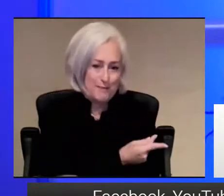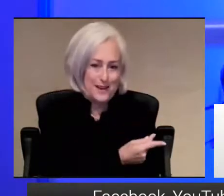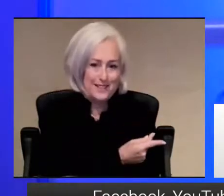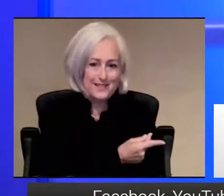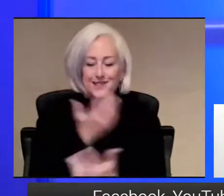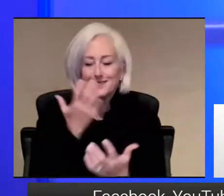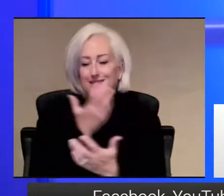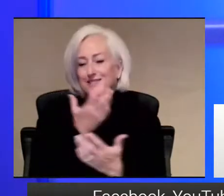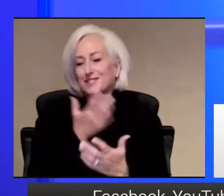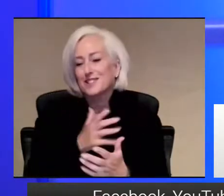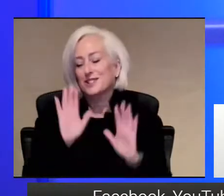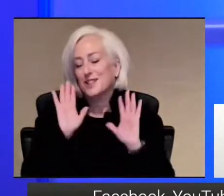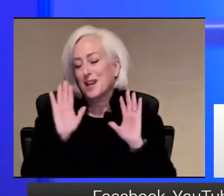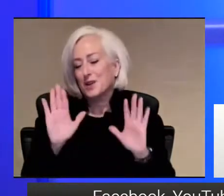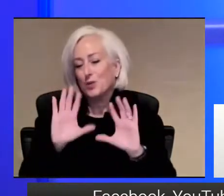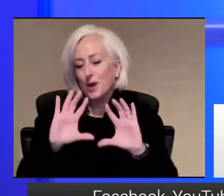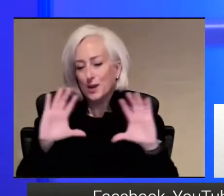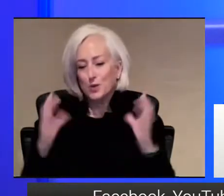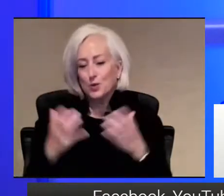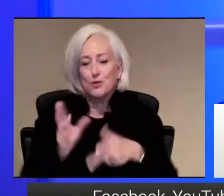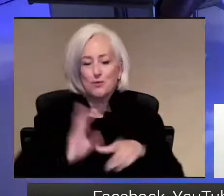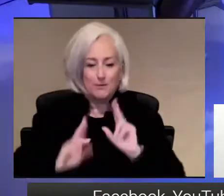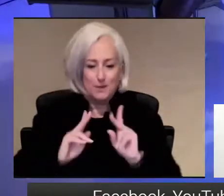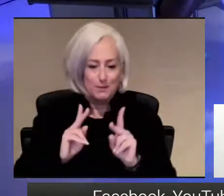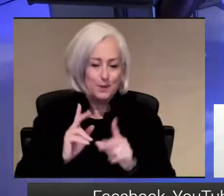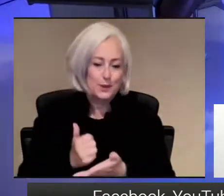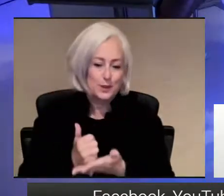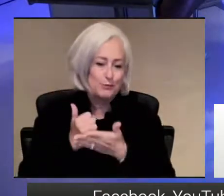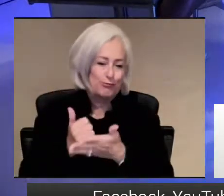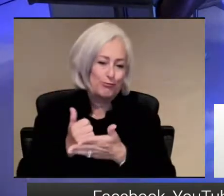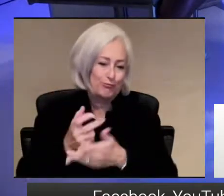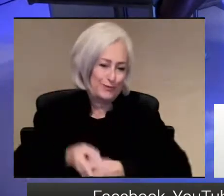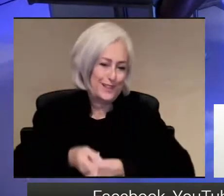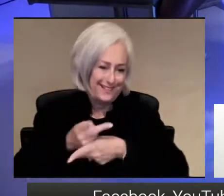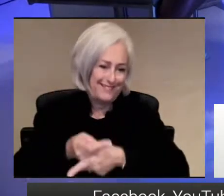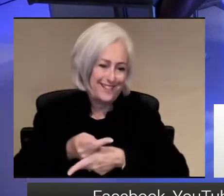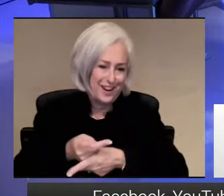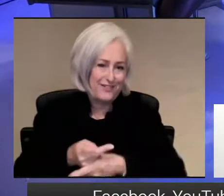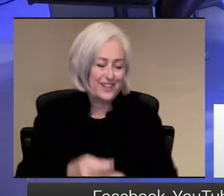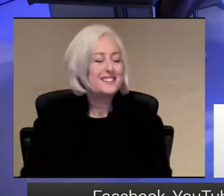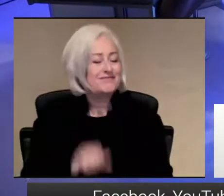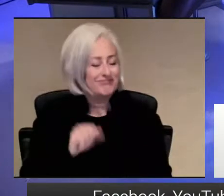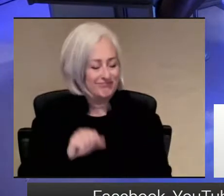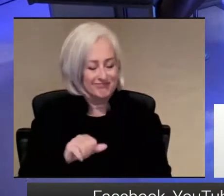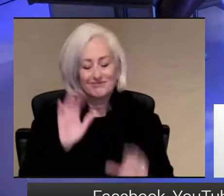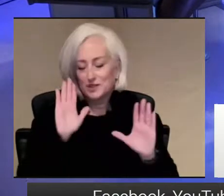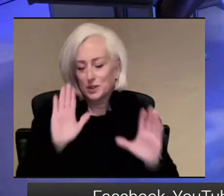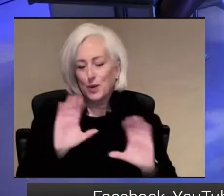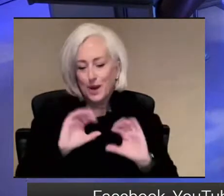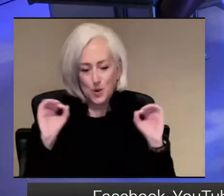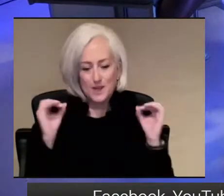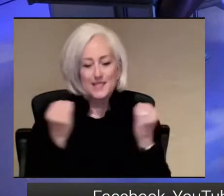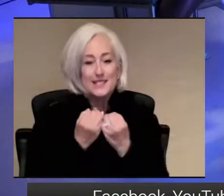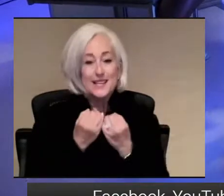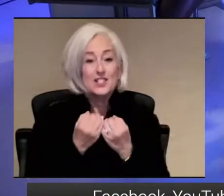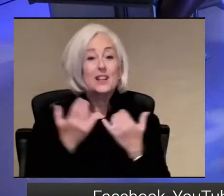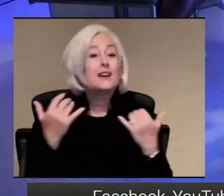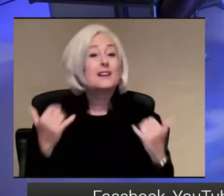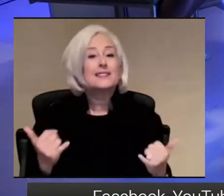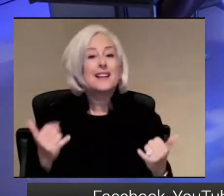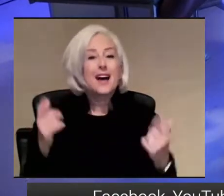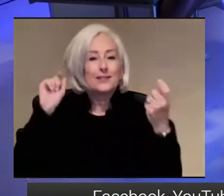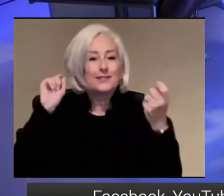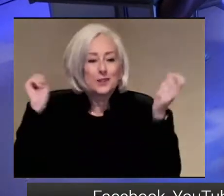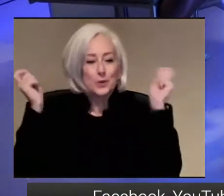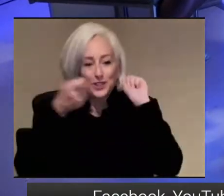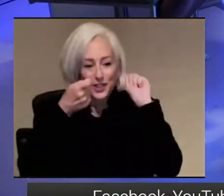population to provide care for. Yeah, it's a great organization. Yeah. So. All right, I'm going to switch gears for just a minute. I know we're going to have some community questions,